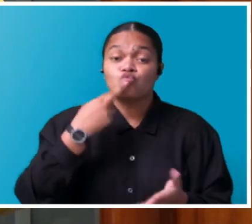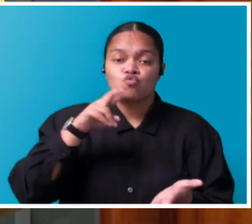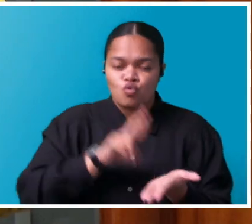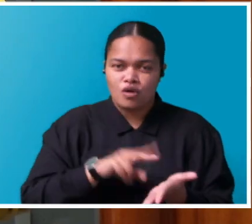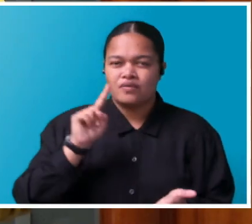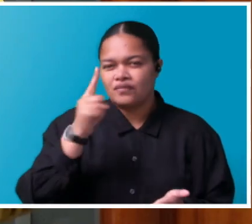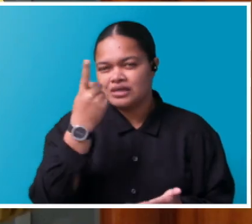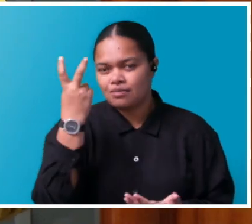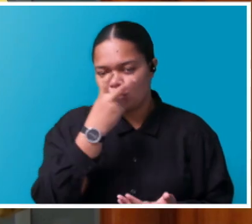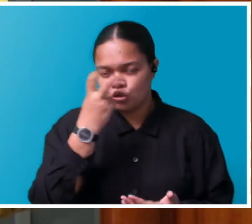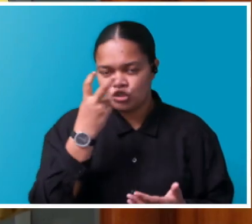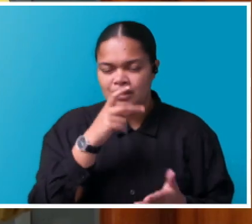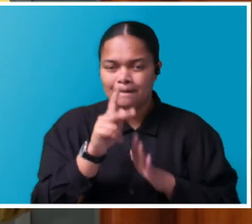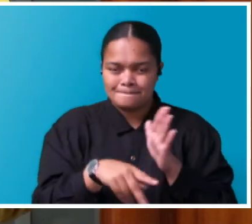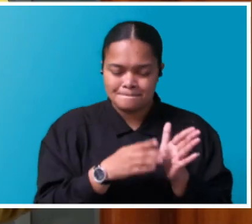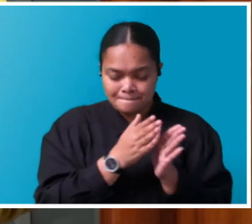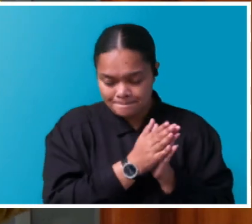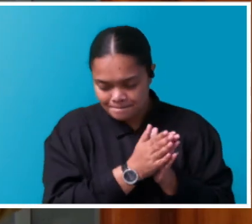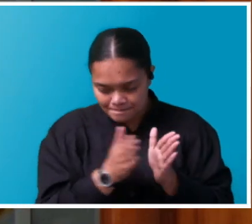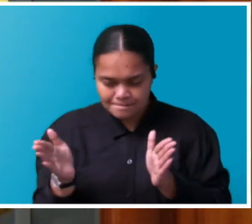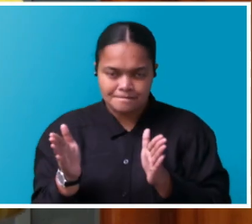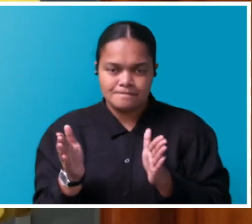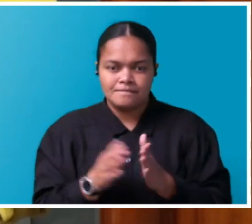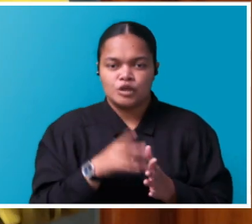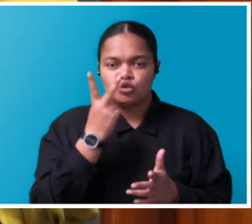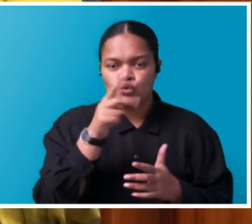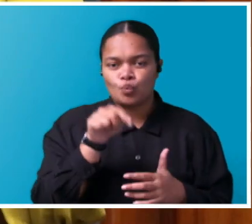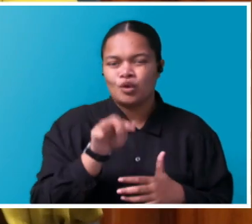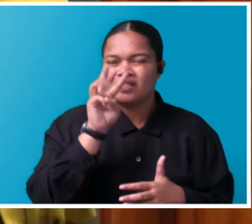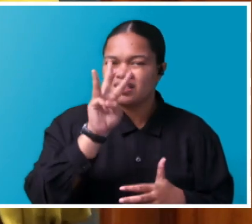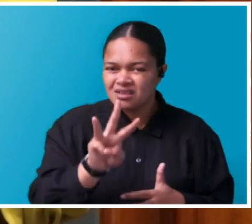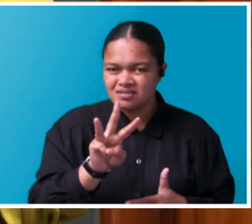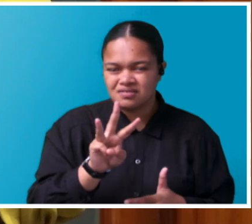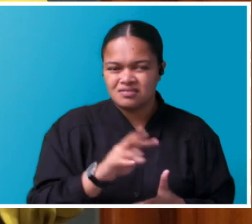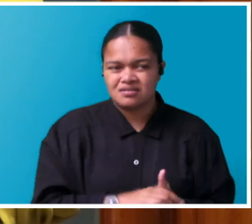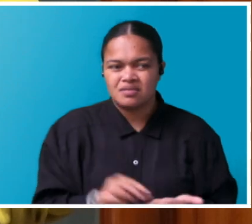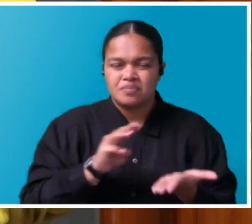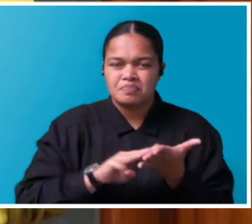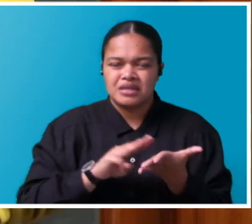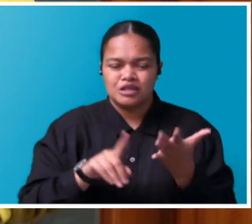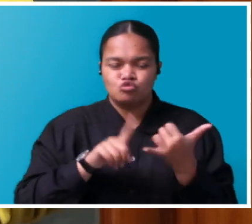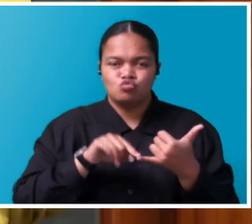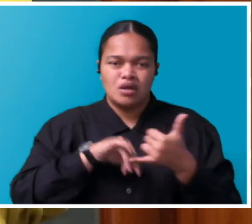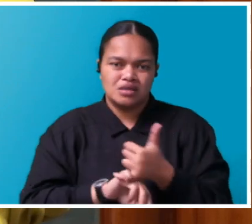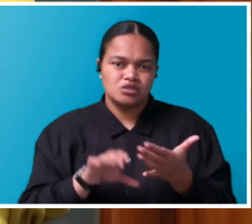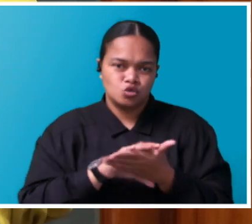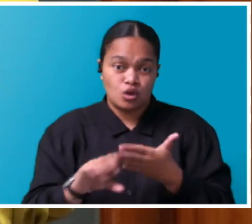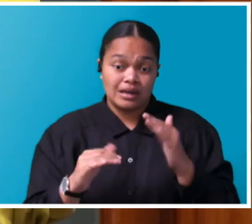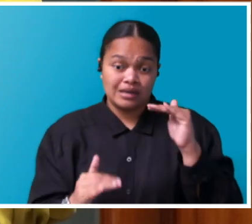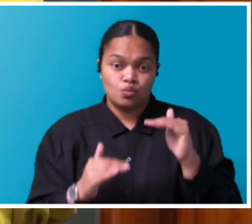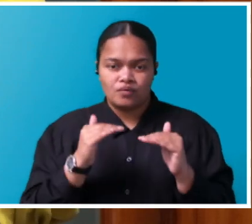first monitoring period, amounting to a total of 2.3 million US dollars, equivalent